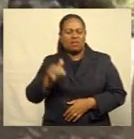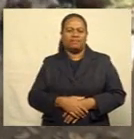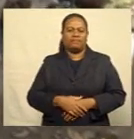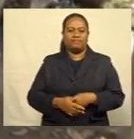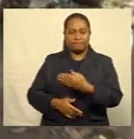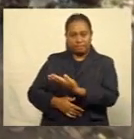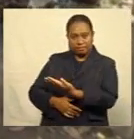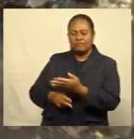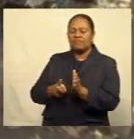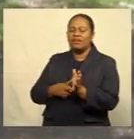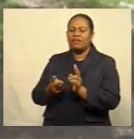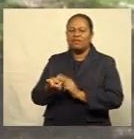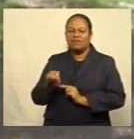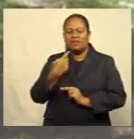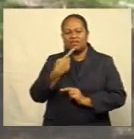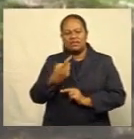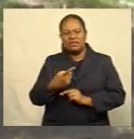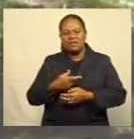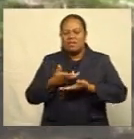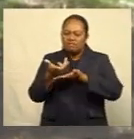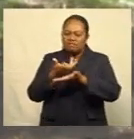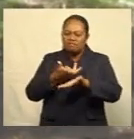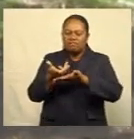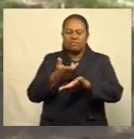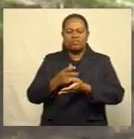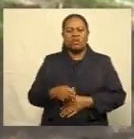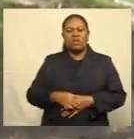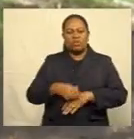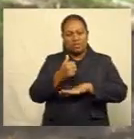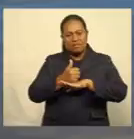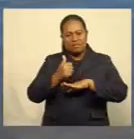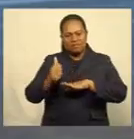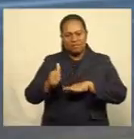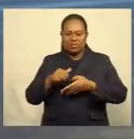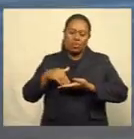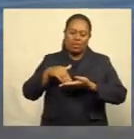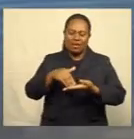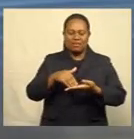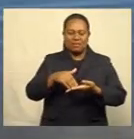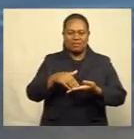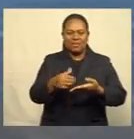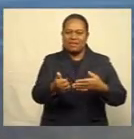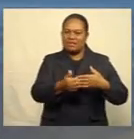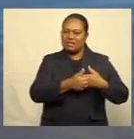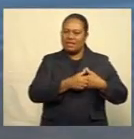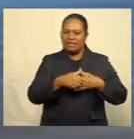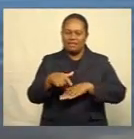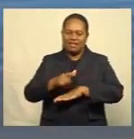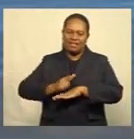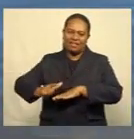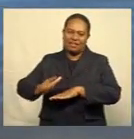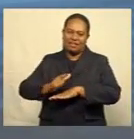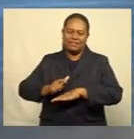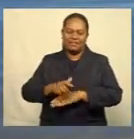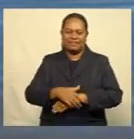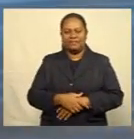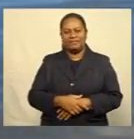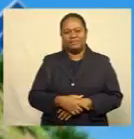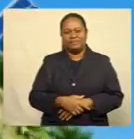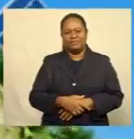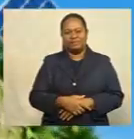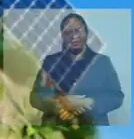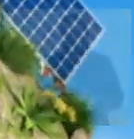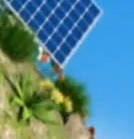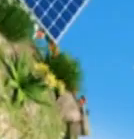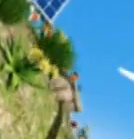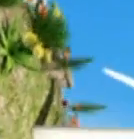are pleading with the relevant authorities to help them keep their land safe. Sainia Nimboila, FBC News.